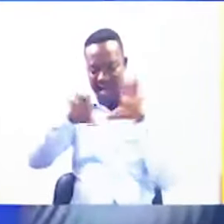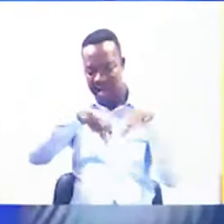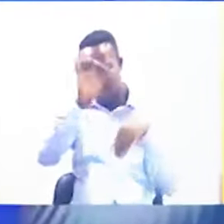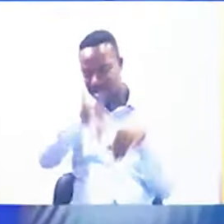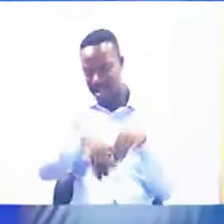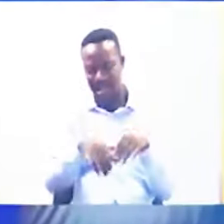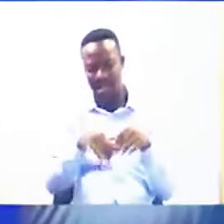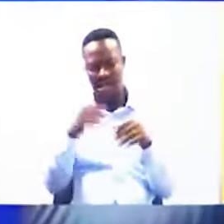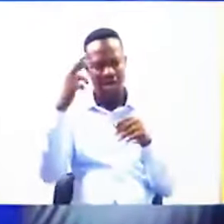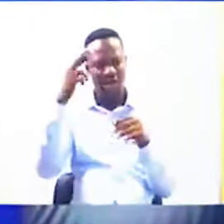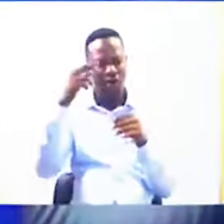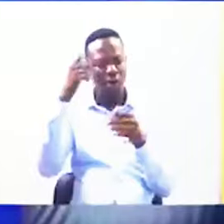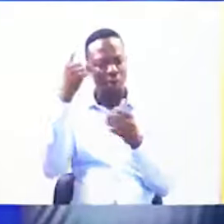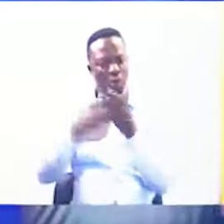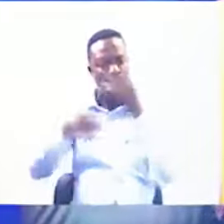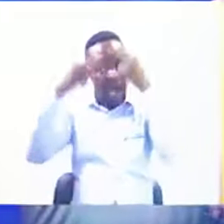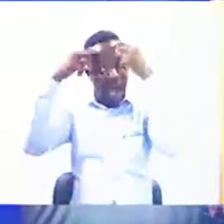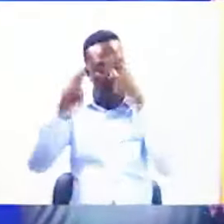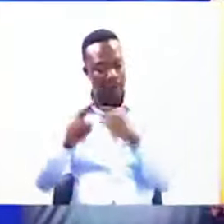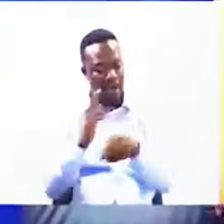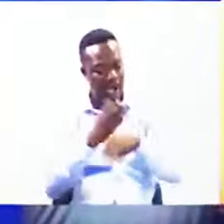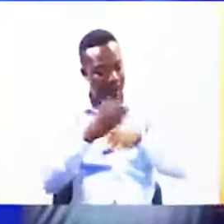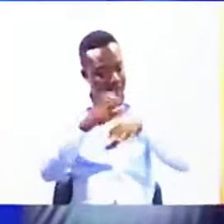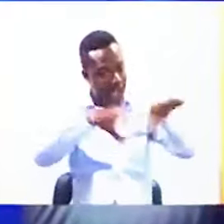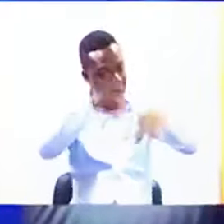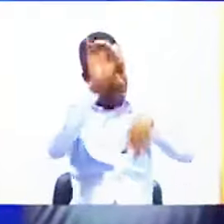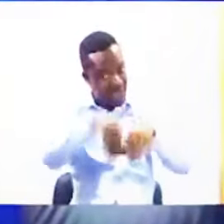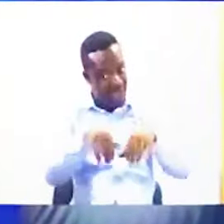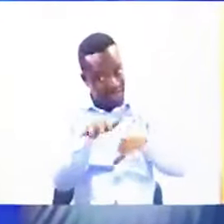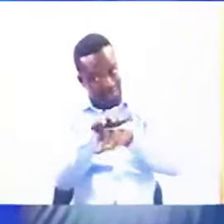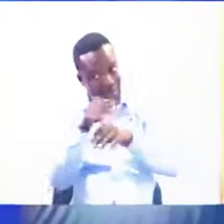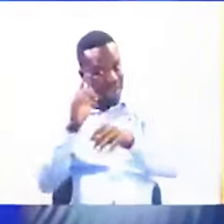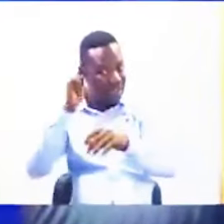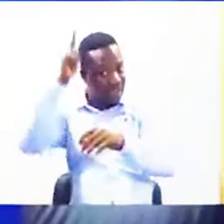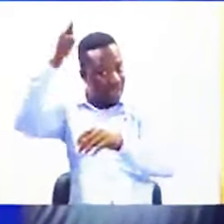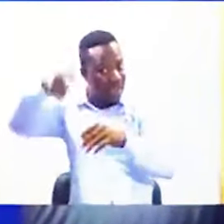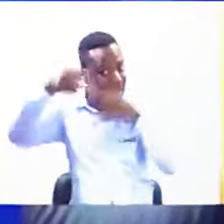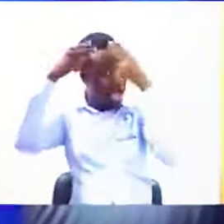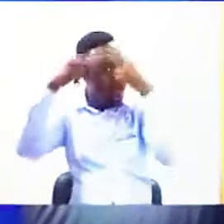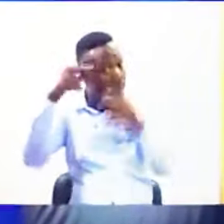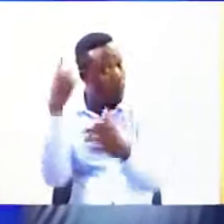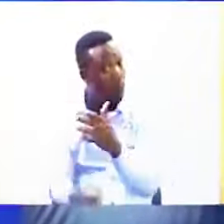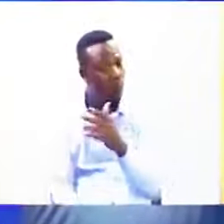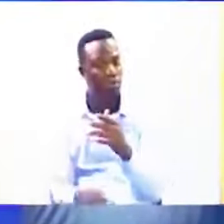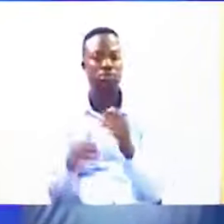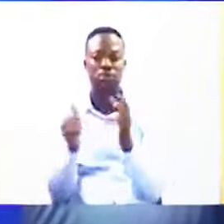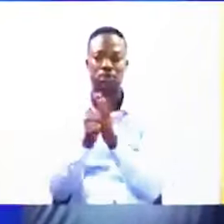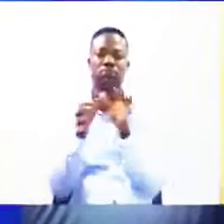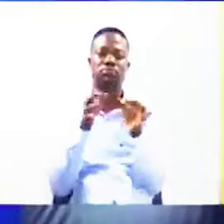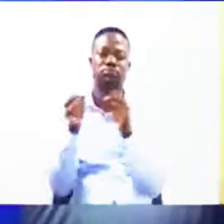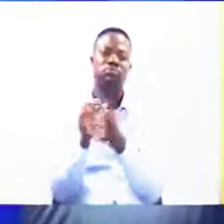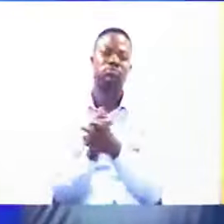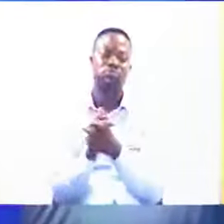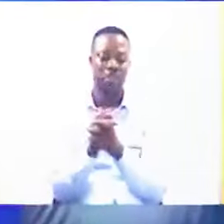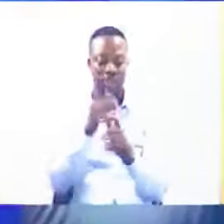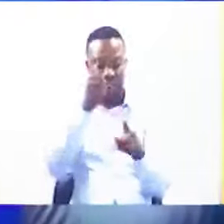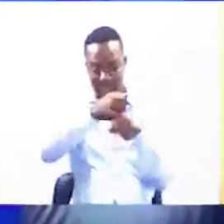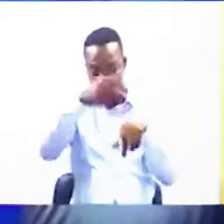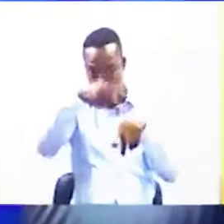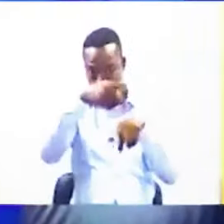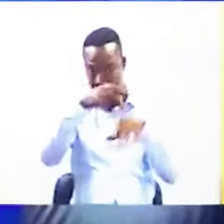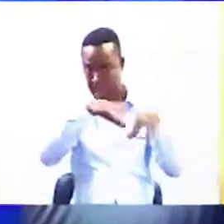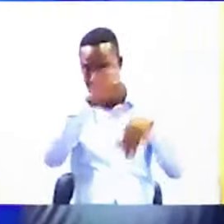action. The implications of Peter's action. Now, Peter's action